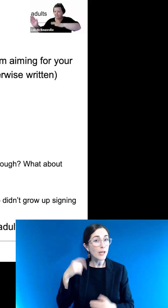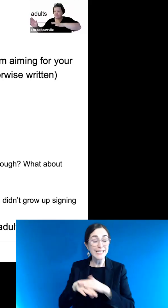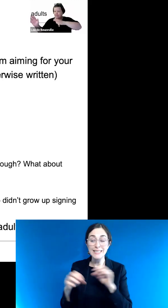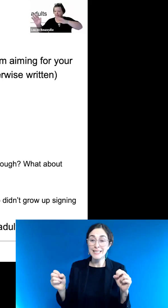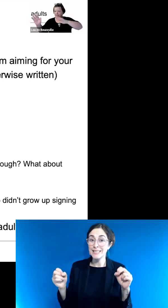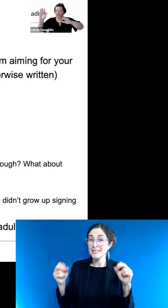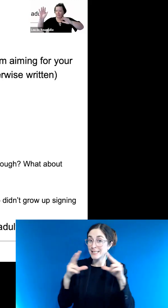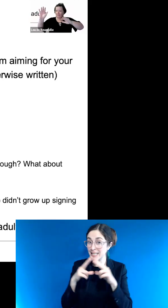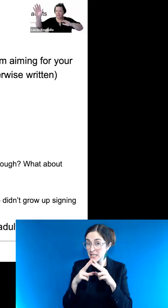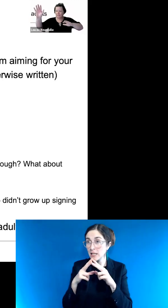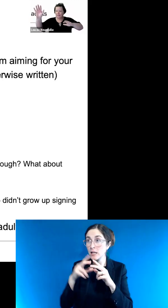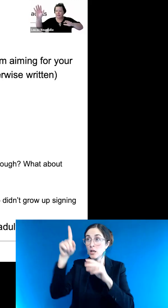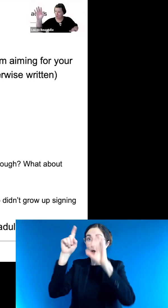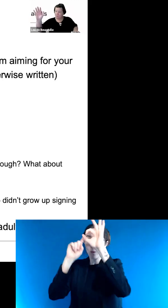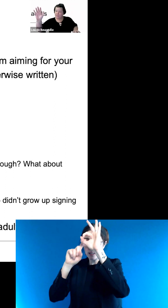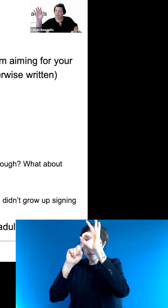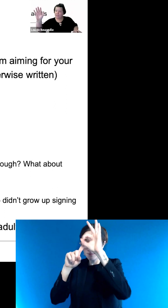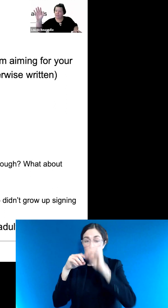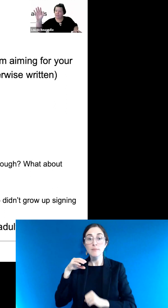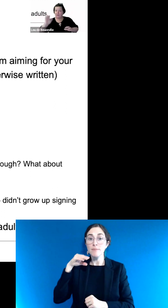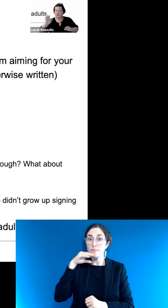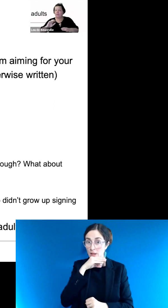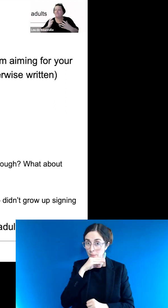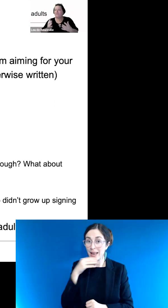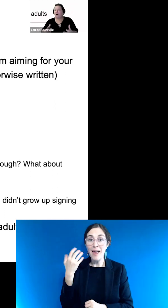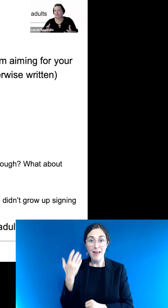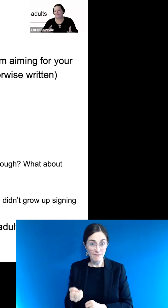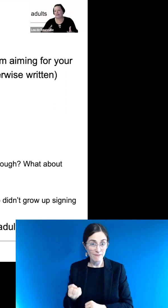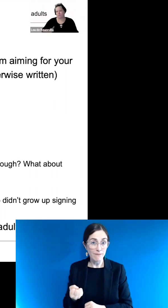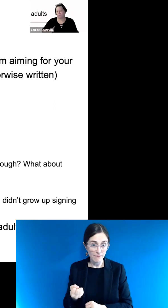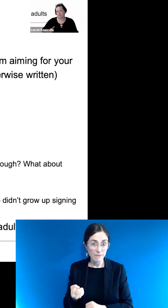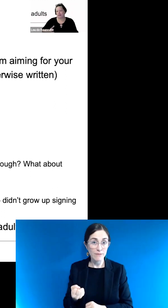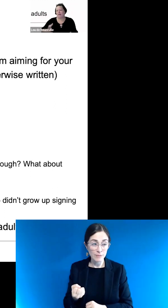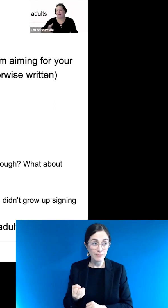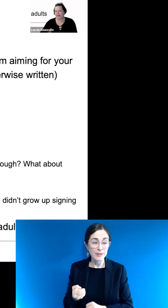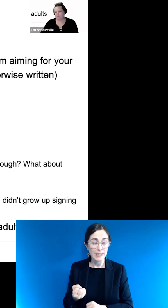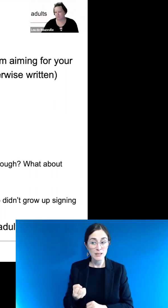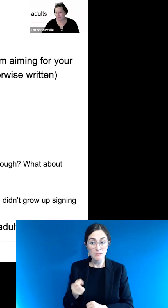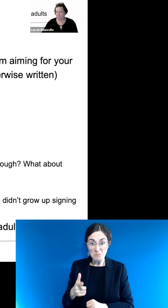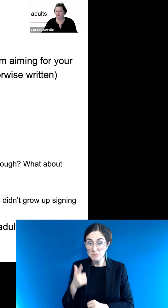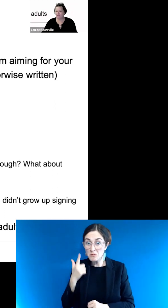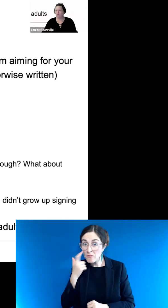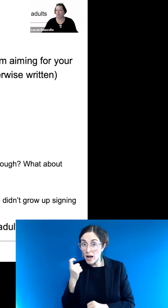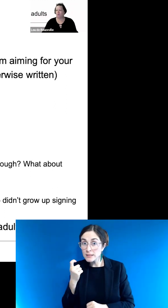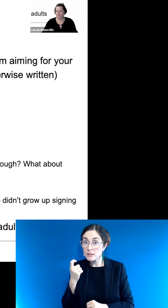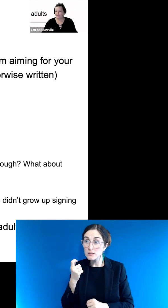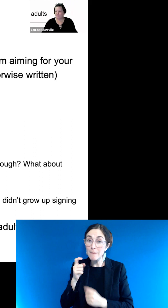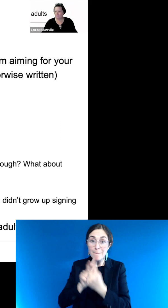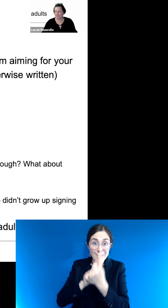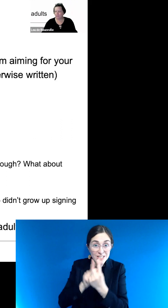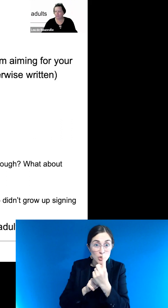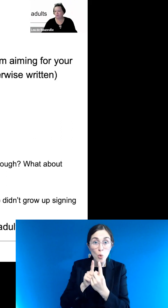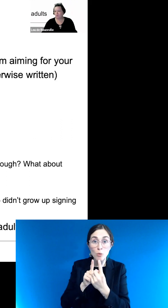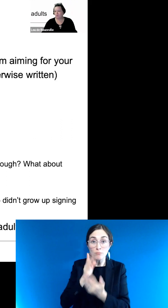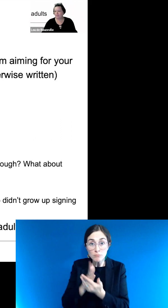in Sydney, Queensland, Melbourne at least, I know that finding an actual available deaf mentor or Auslan in the